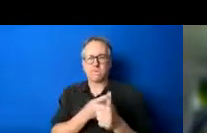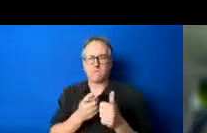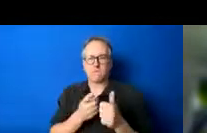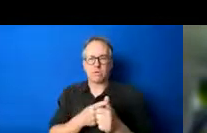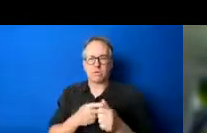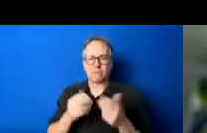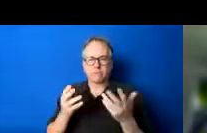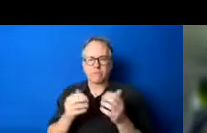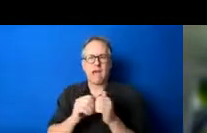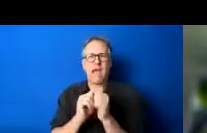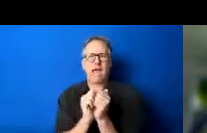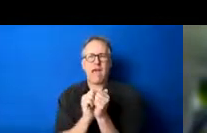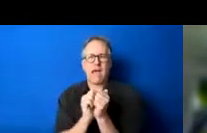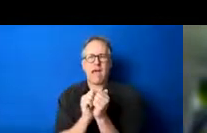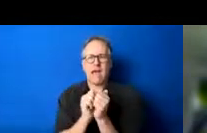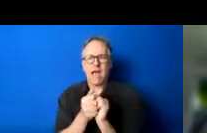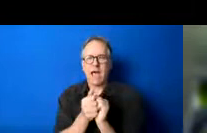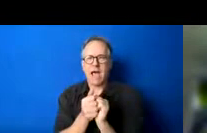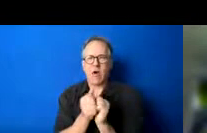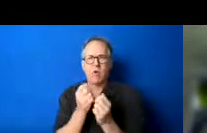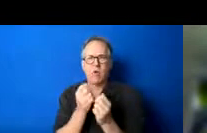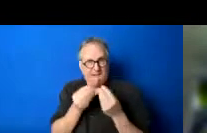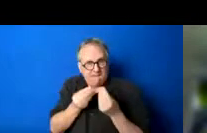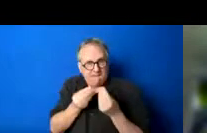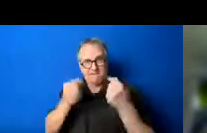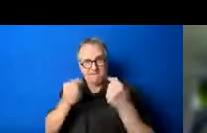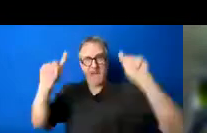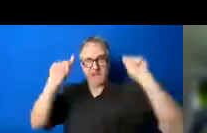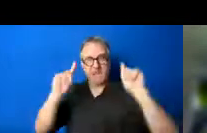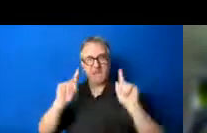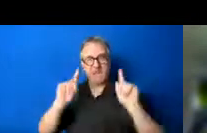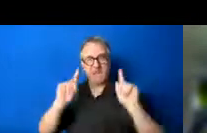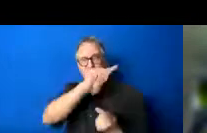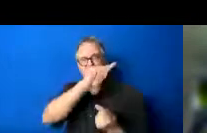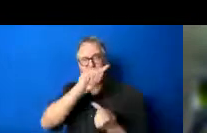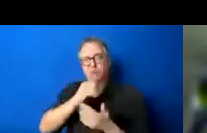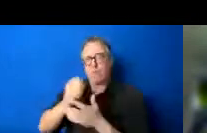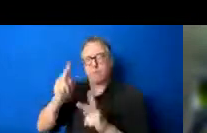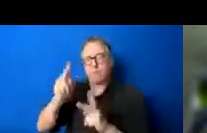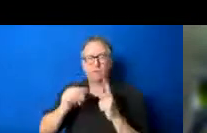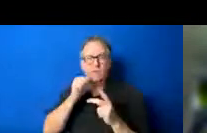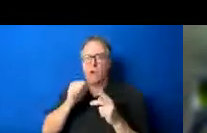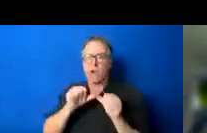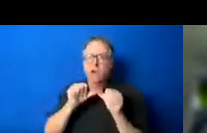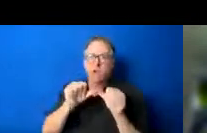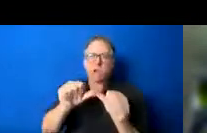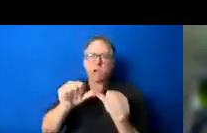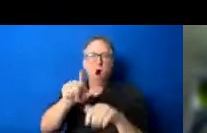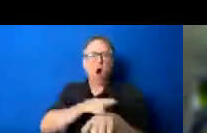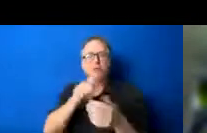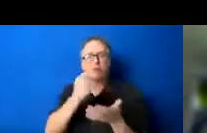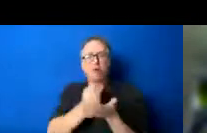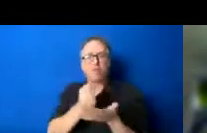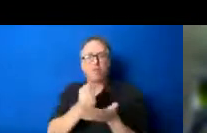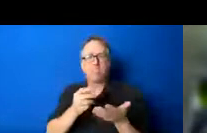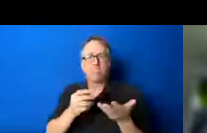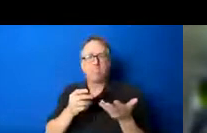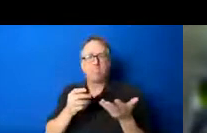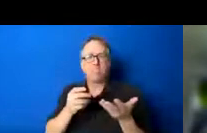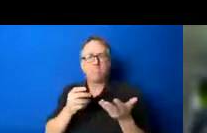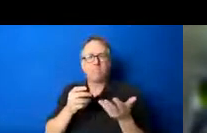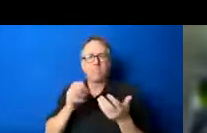how effective have therapeutics been in reducing chances of getting long COVID? Is there any data on this? I read